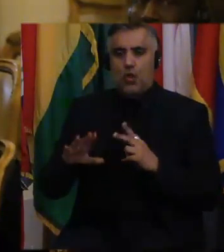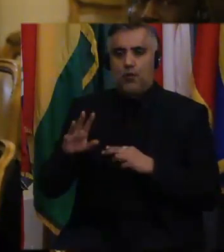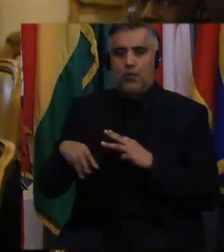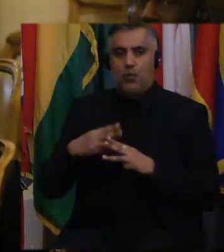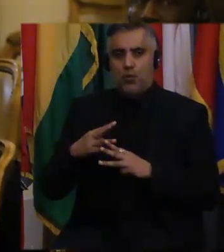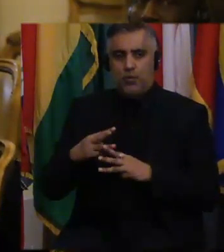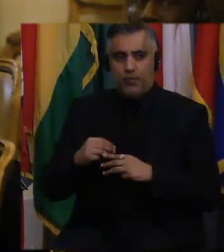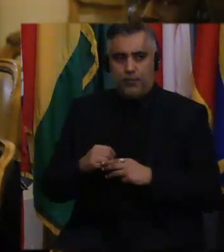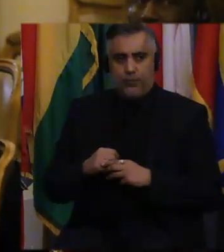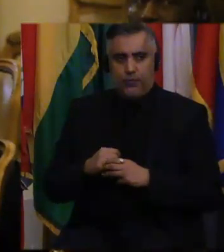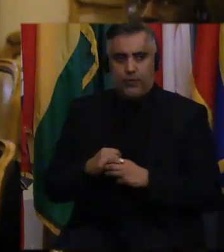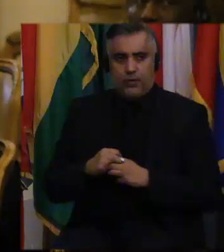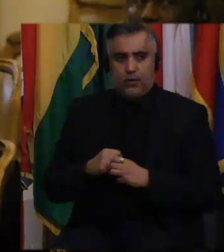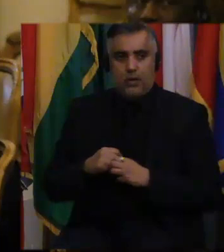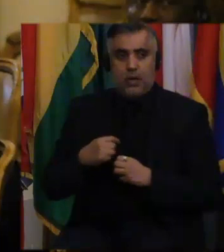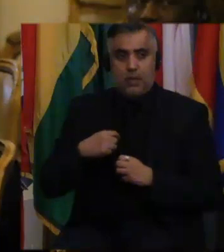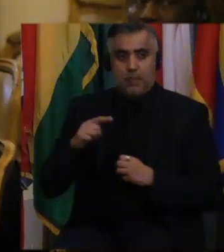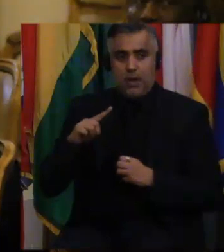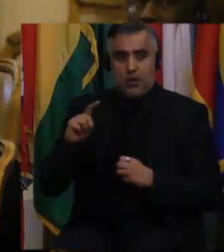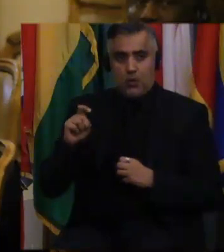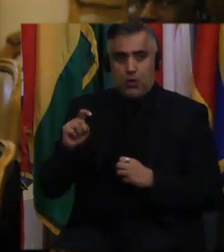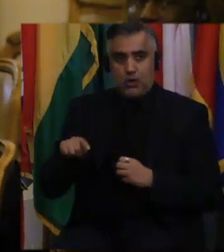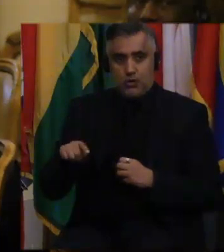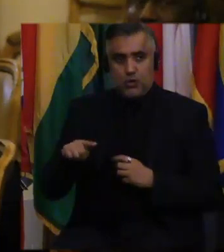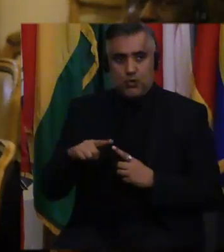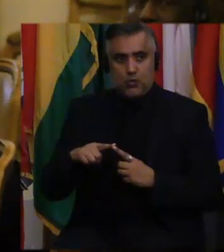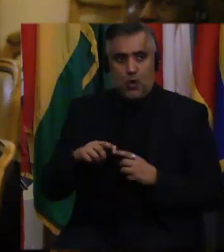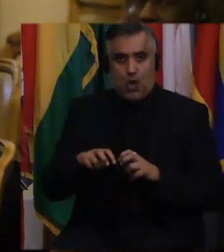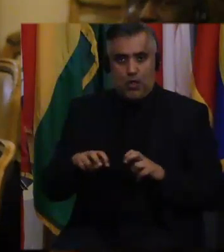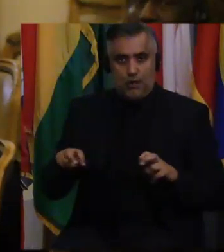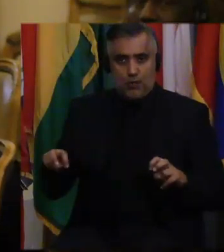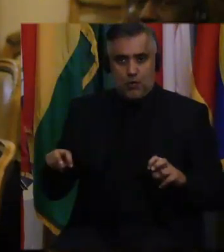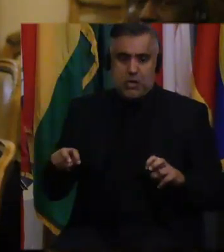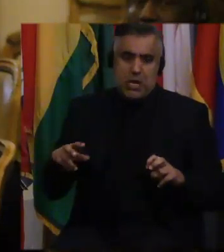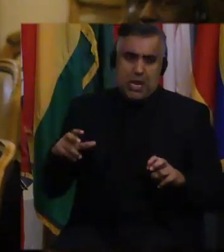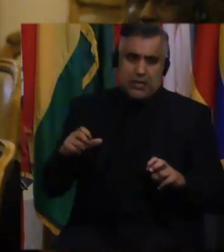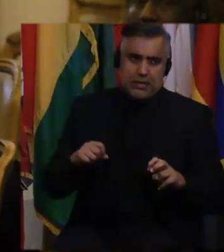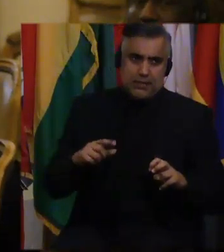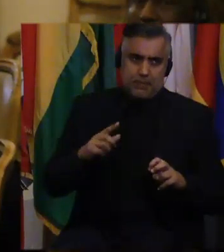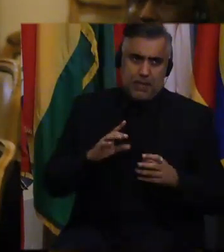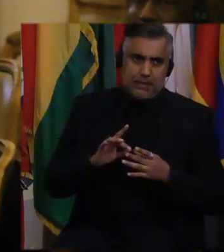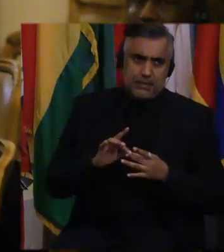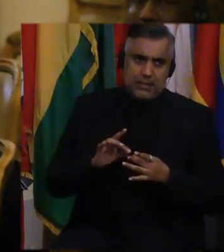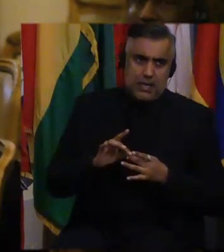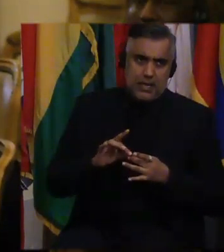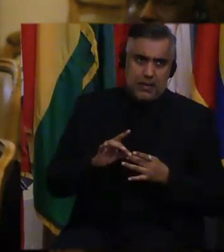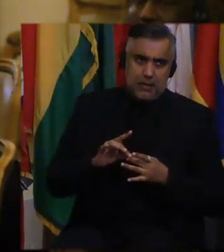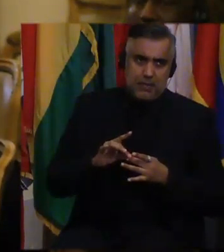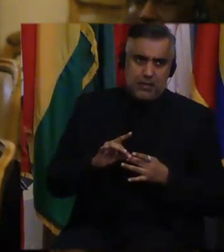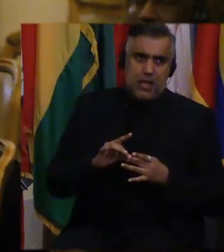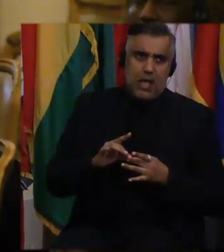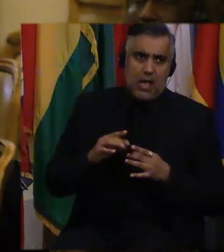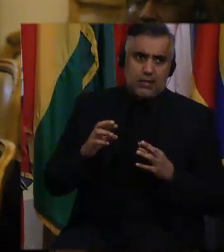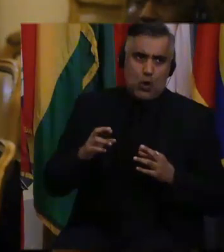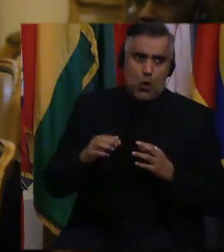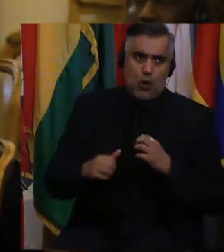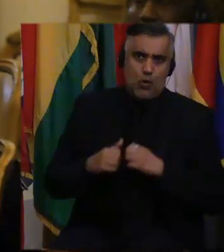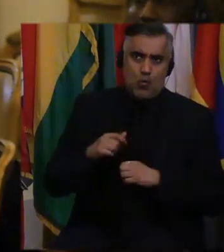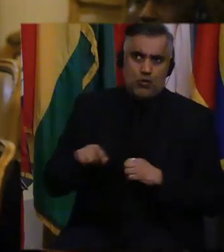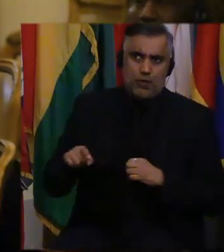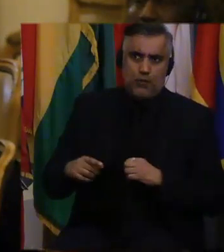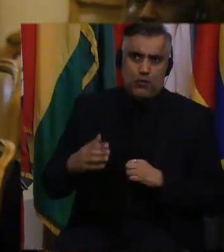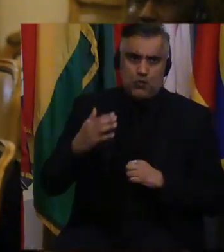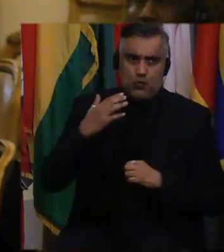world. My question to all of you, and I guess first my statement, as I hope most of you